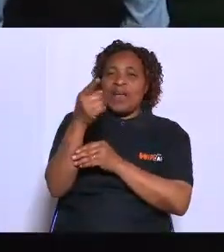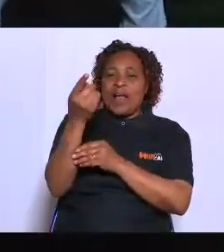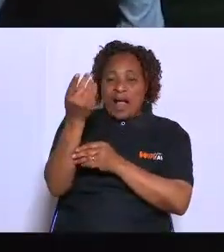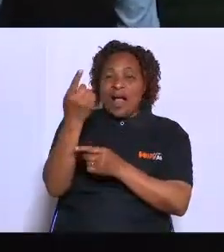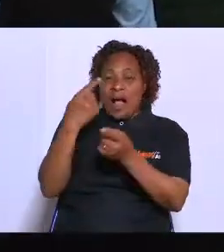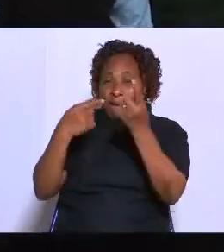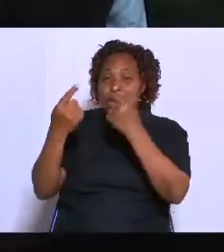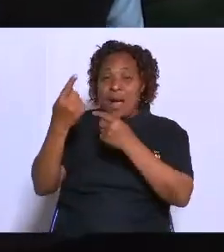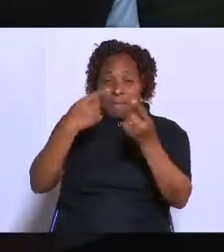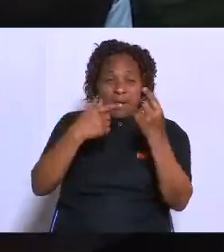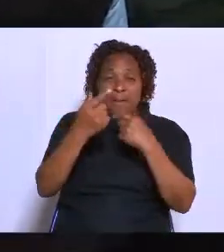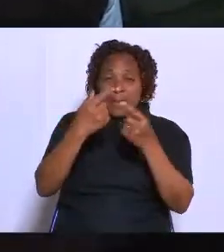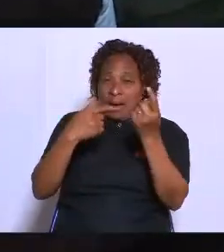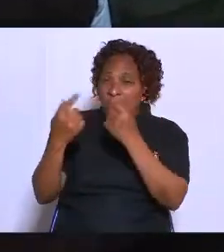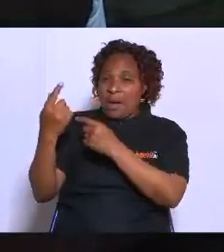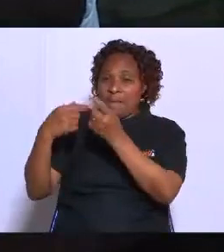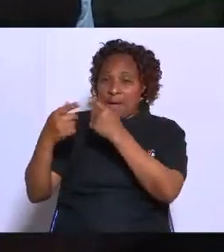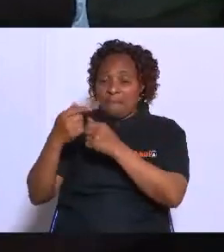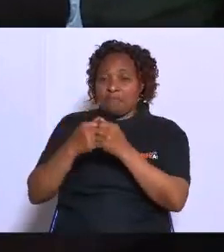foreign